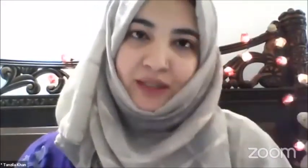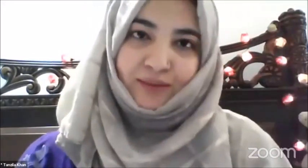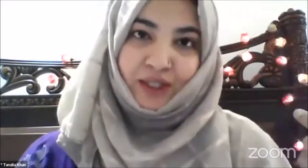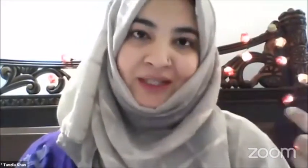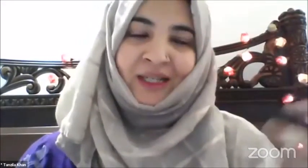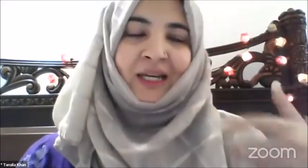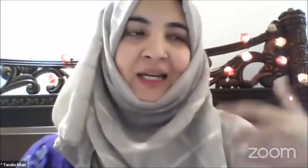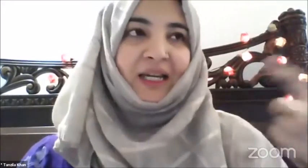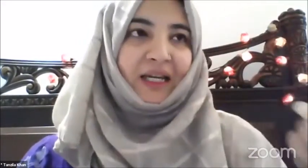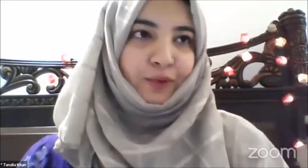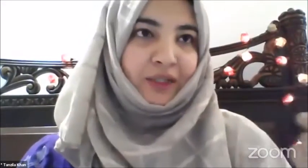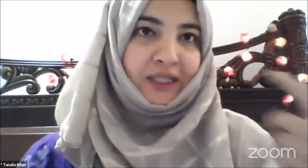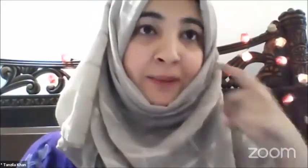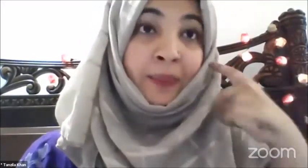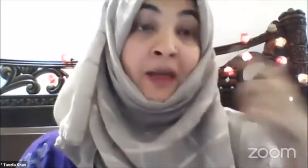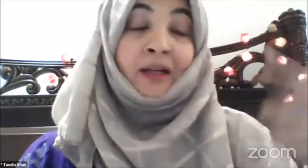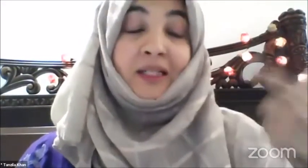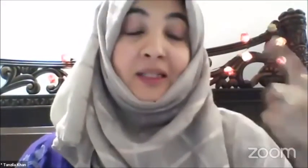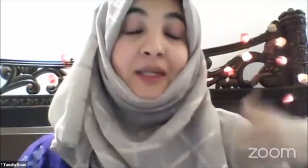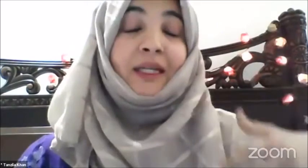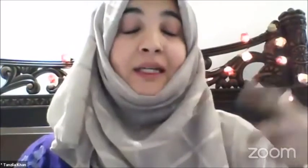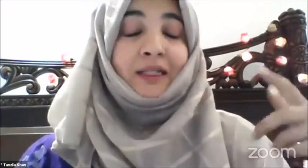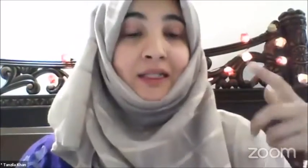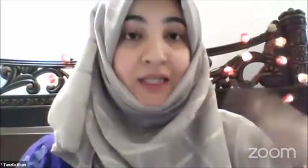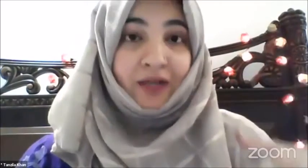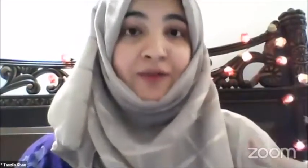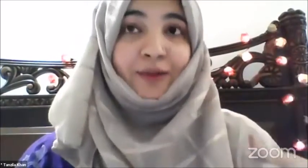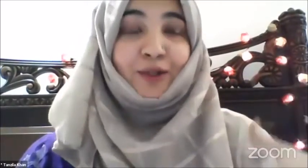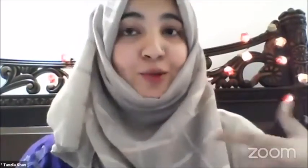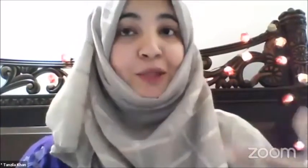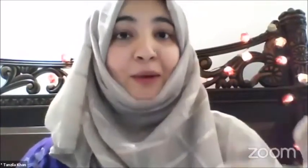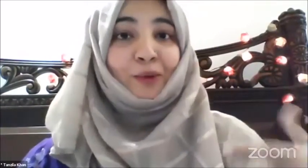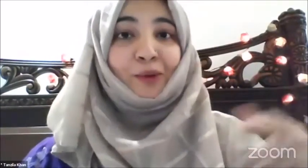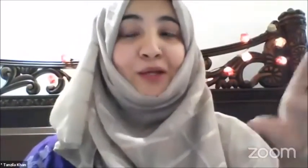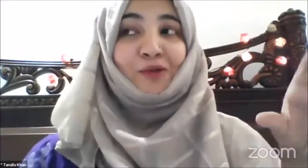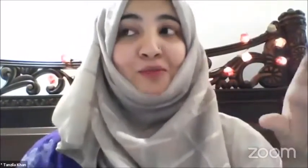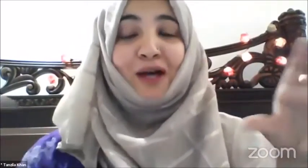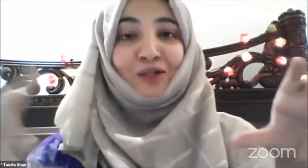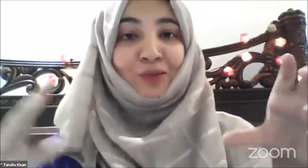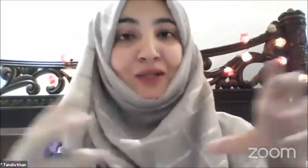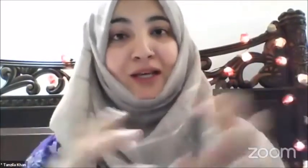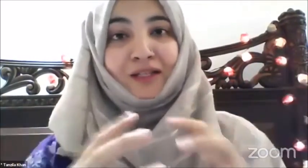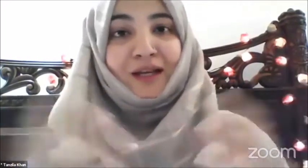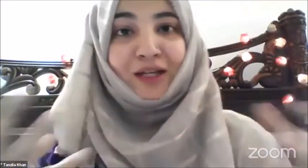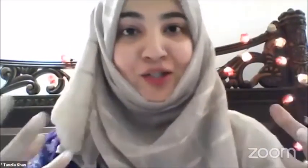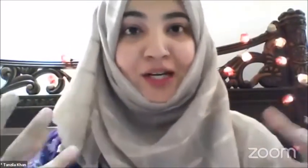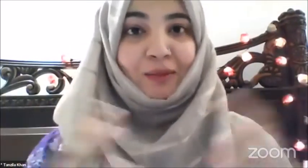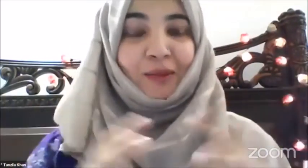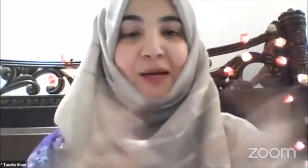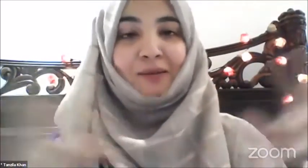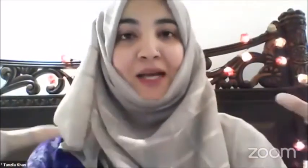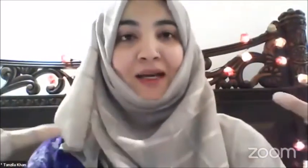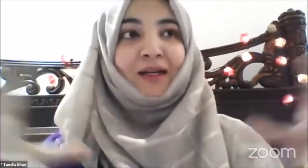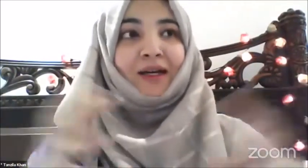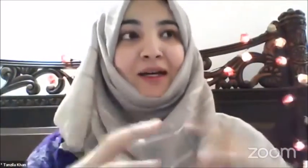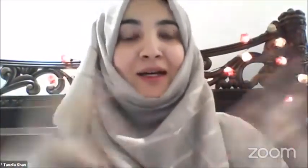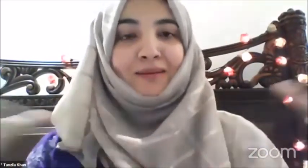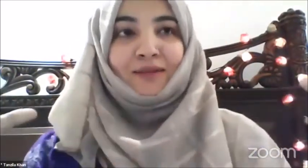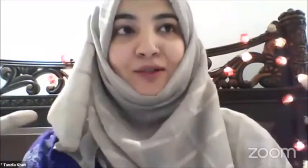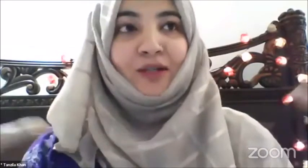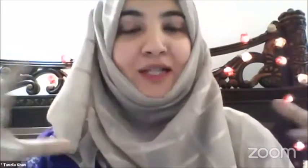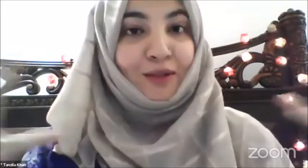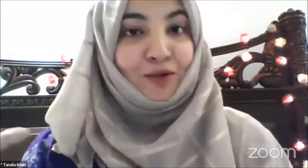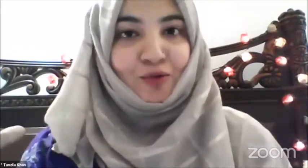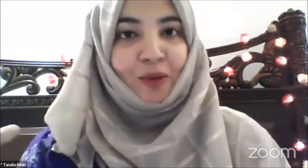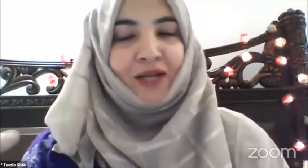taboo subject in any community, disability in itself is so taboo, and you match it with SRHR, it becomes like,